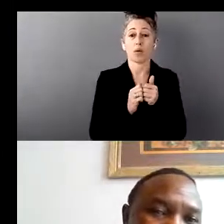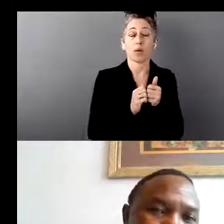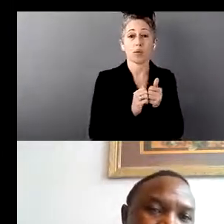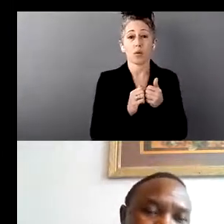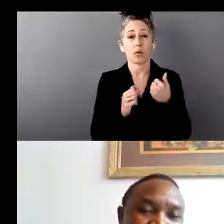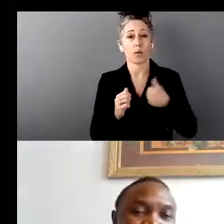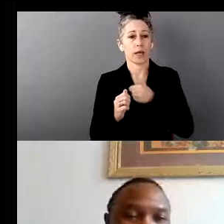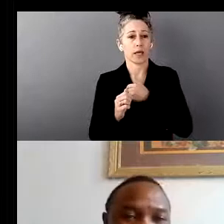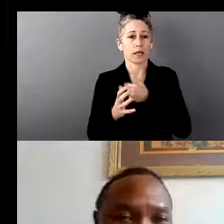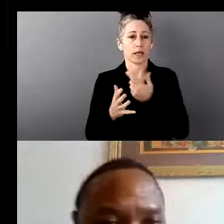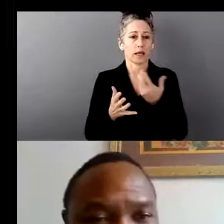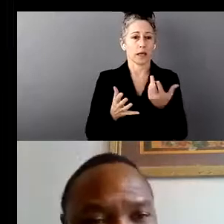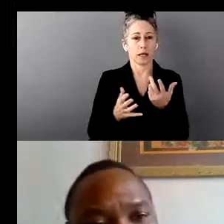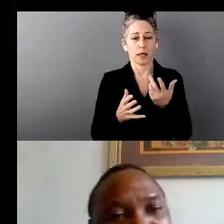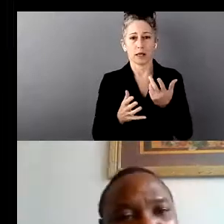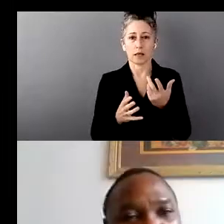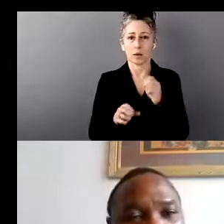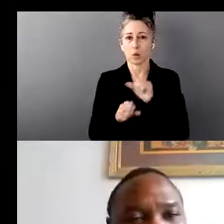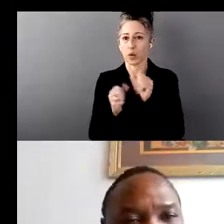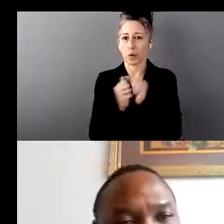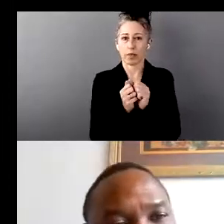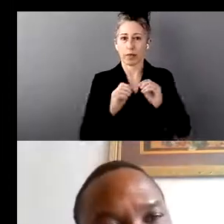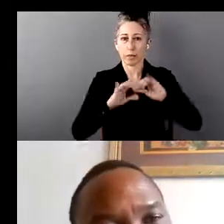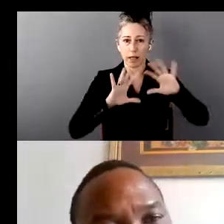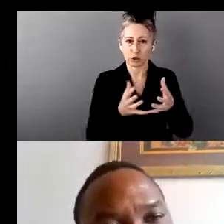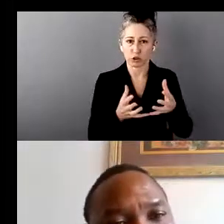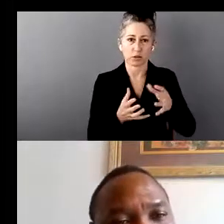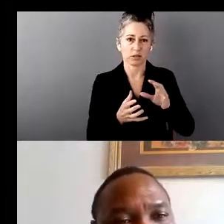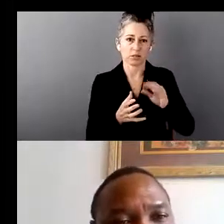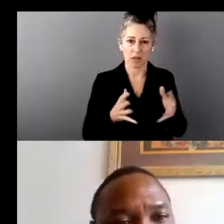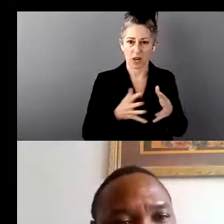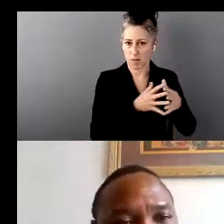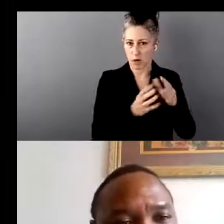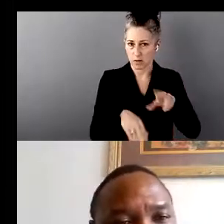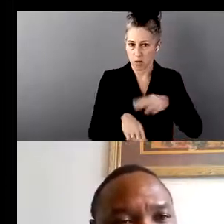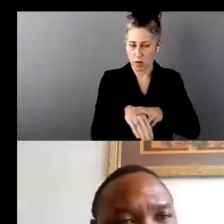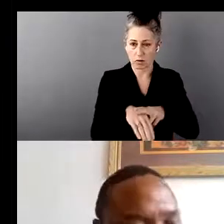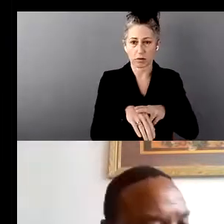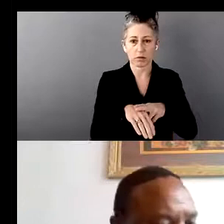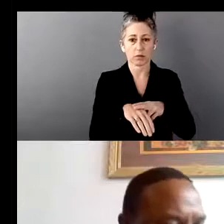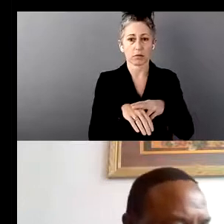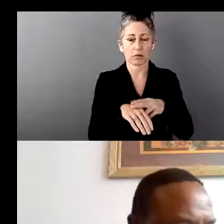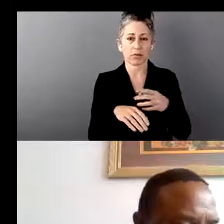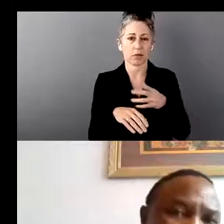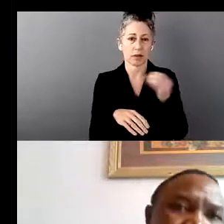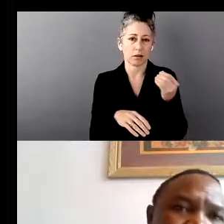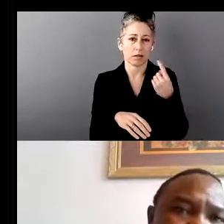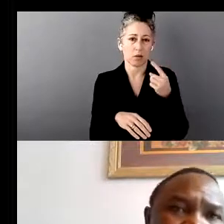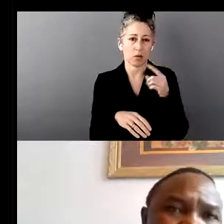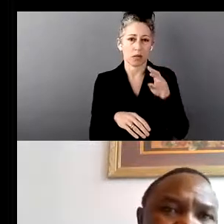populations, African Americans, of course, and other individuals from minority groups.